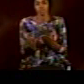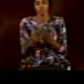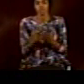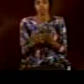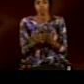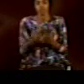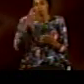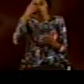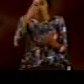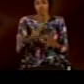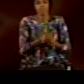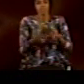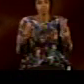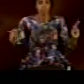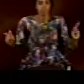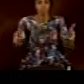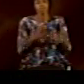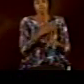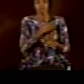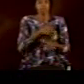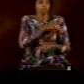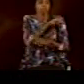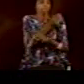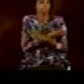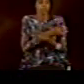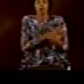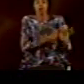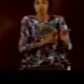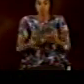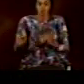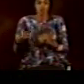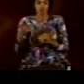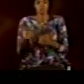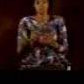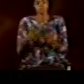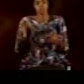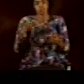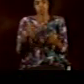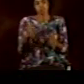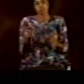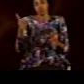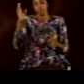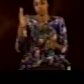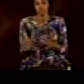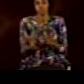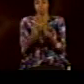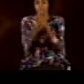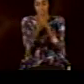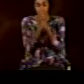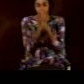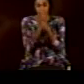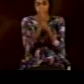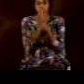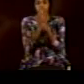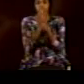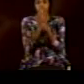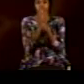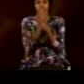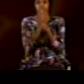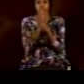a greater and mightier move of the Spirit of God. Let's call upon the name of the Lord.